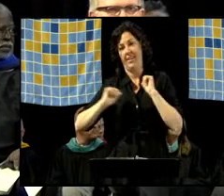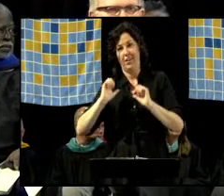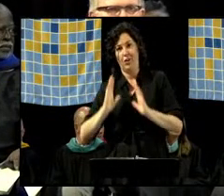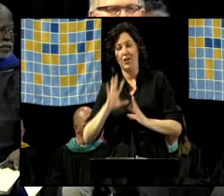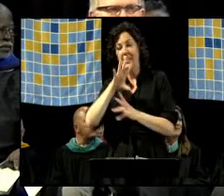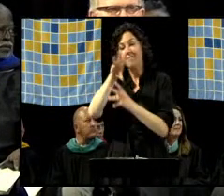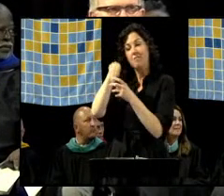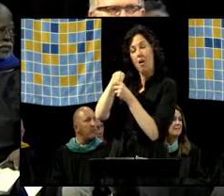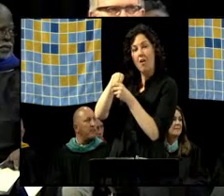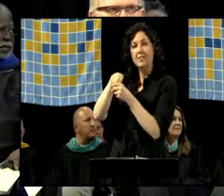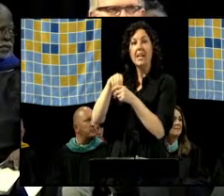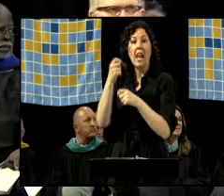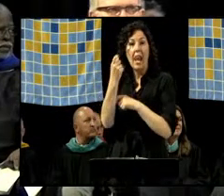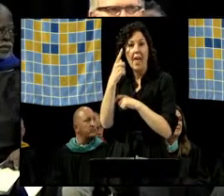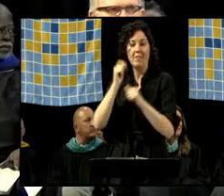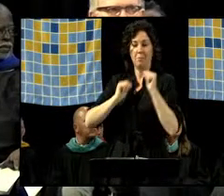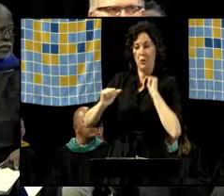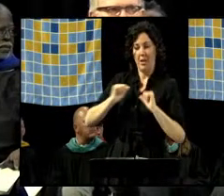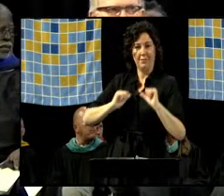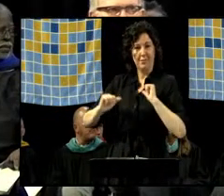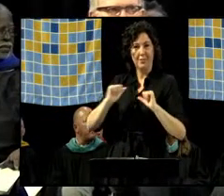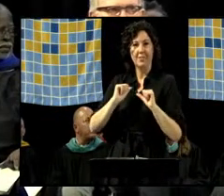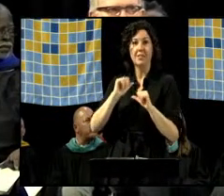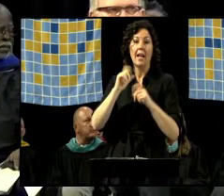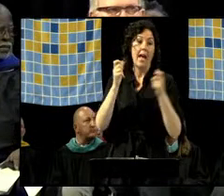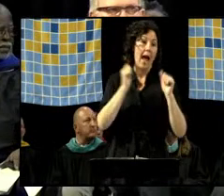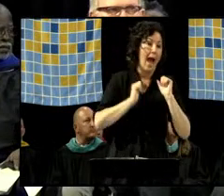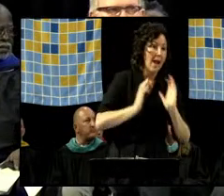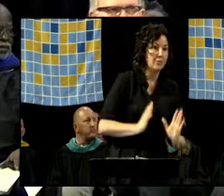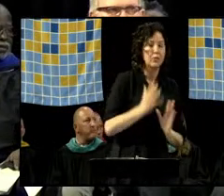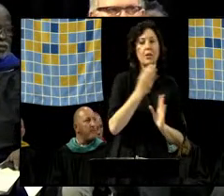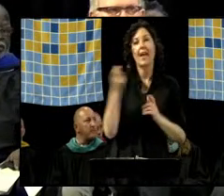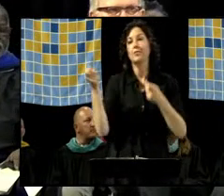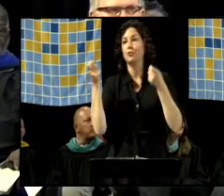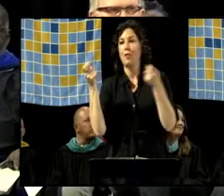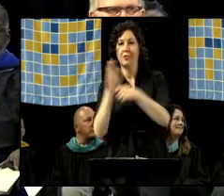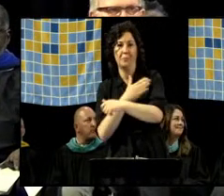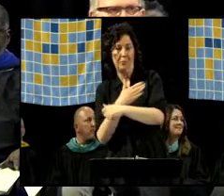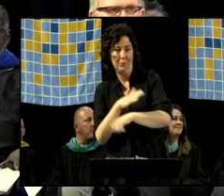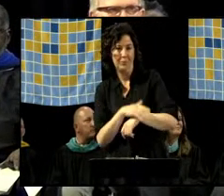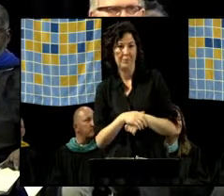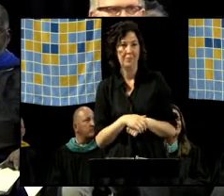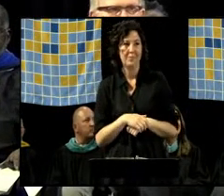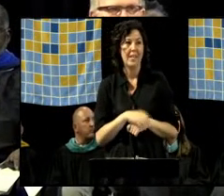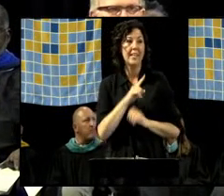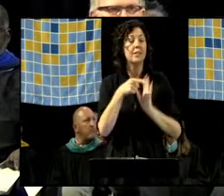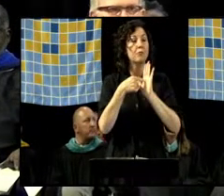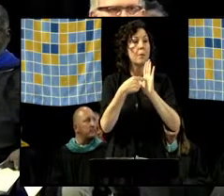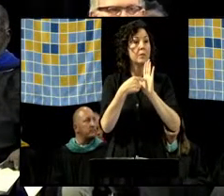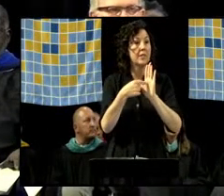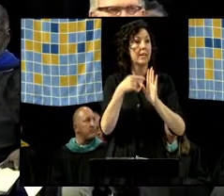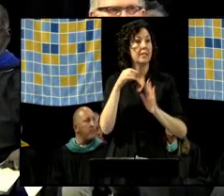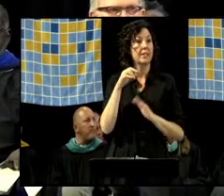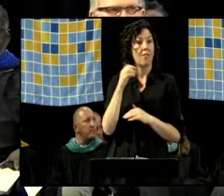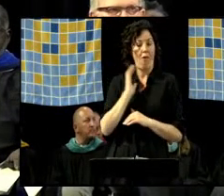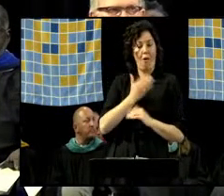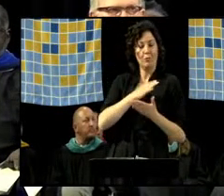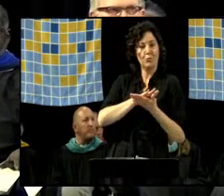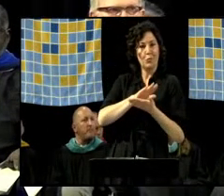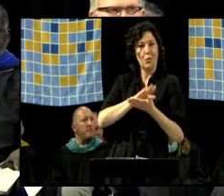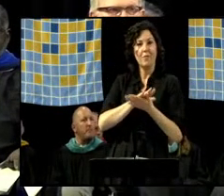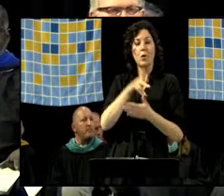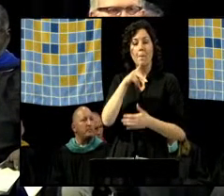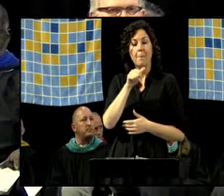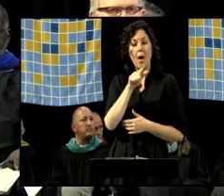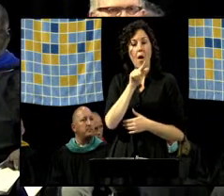11 productions, both as an actor and musical director. Jennings represented South Florence as a delegate to Palmetto Boys